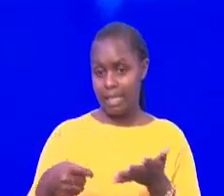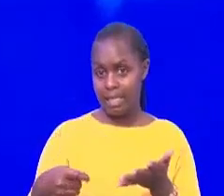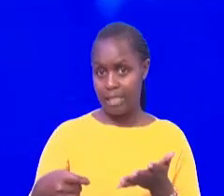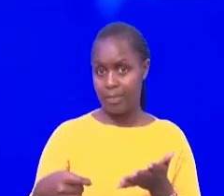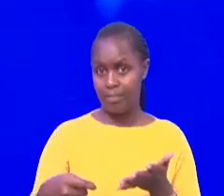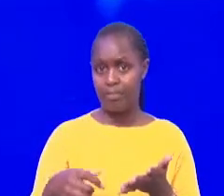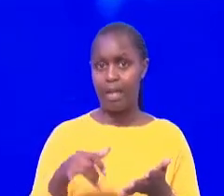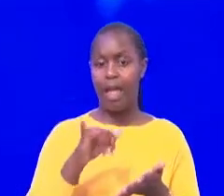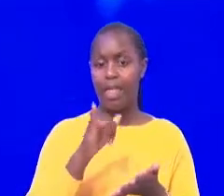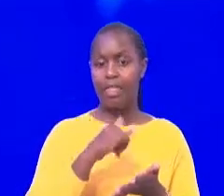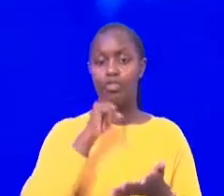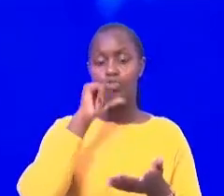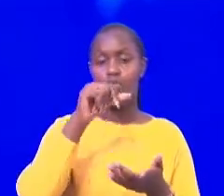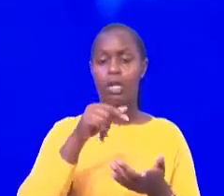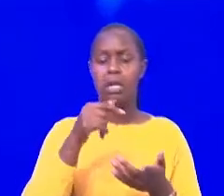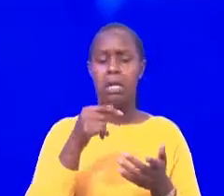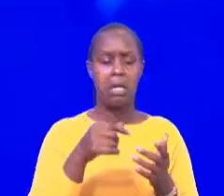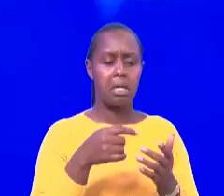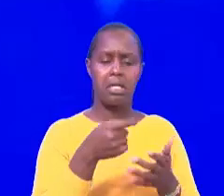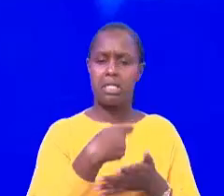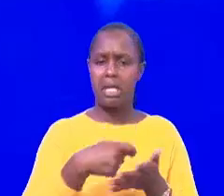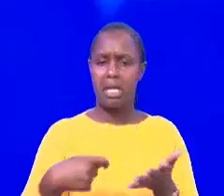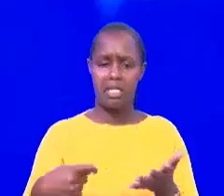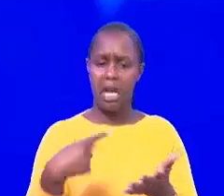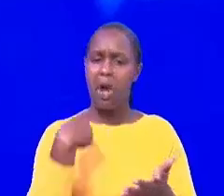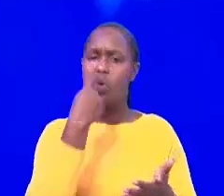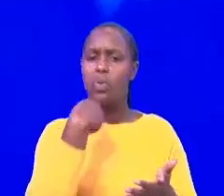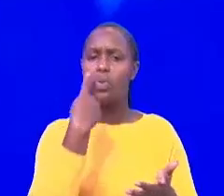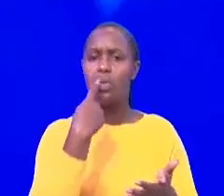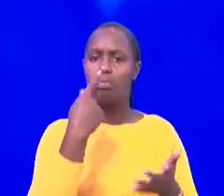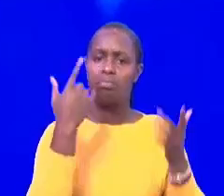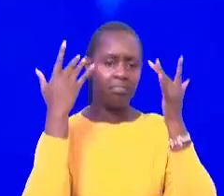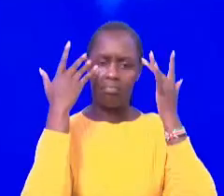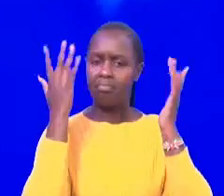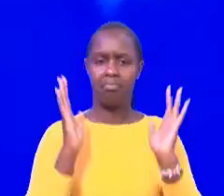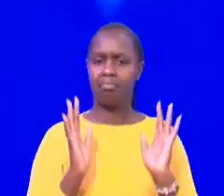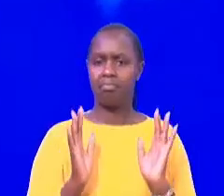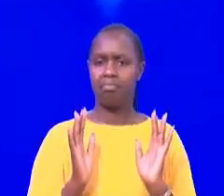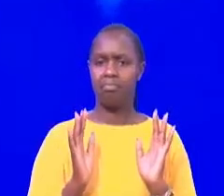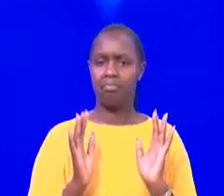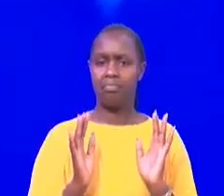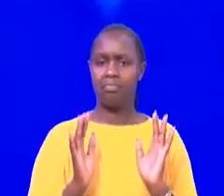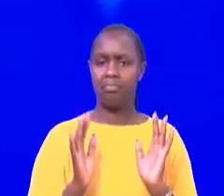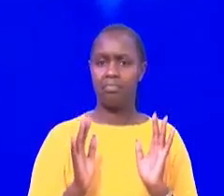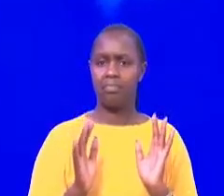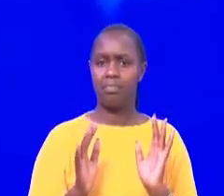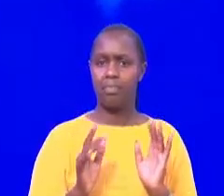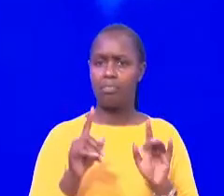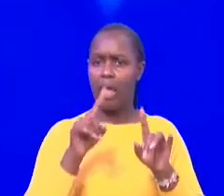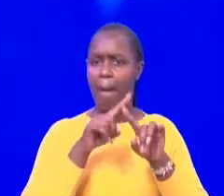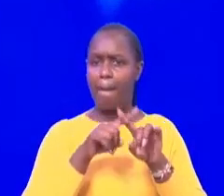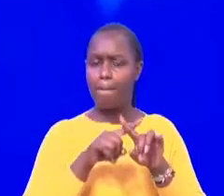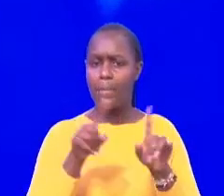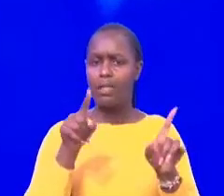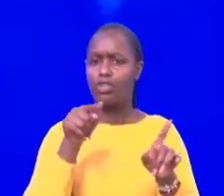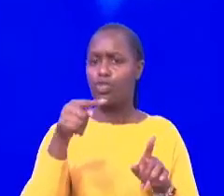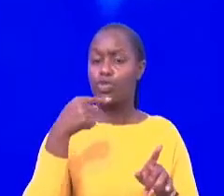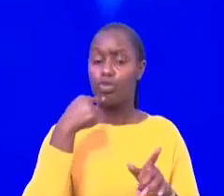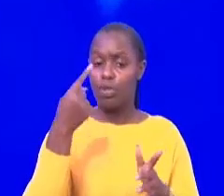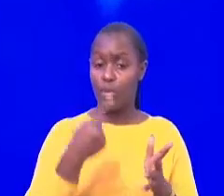not indicating who signed. Yes. Now, were you? We say you were present also in